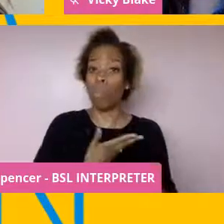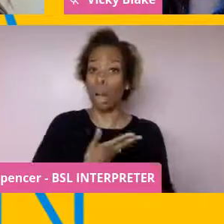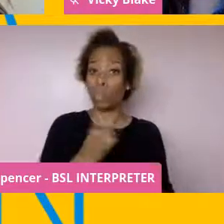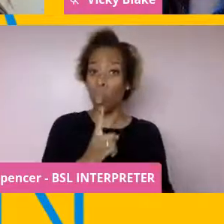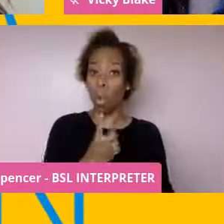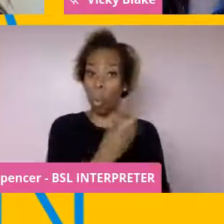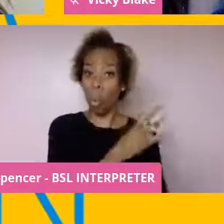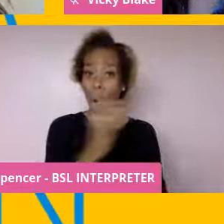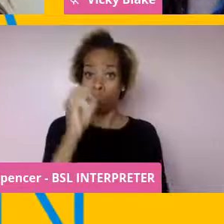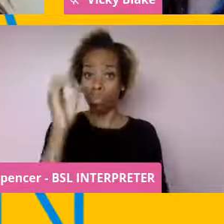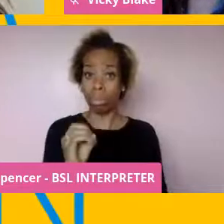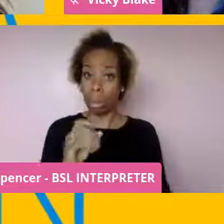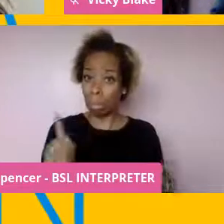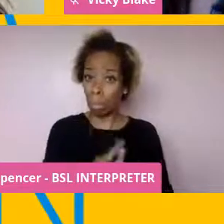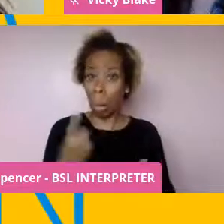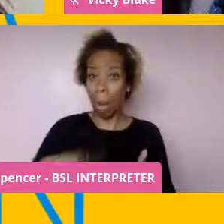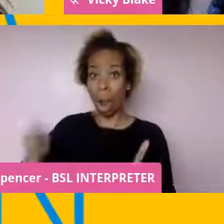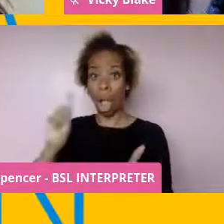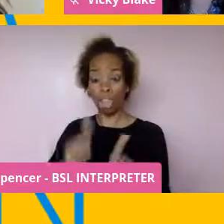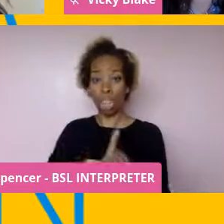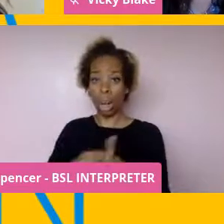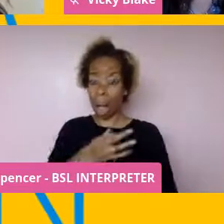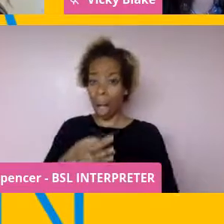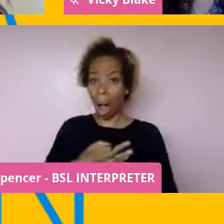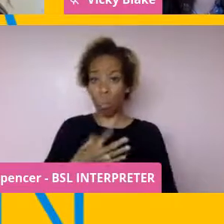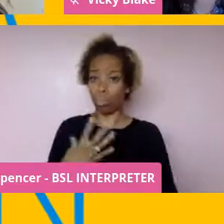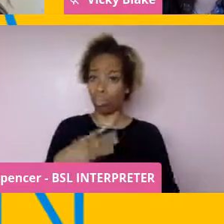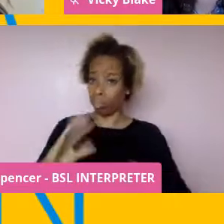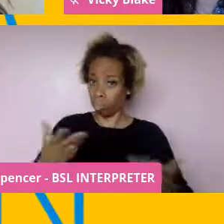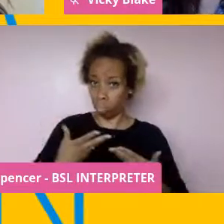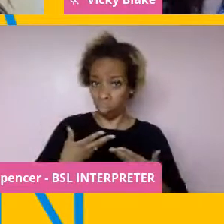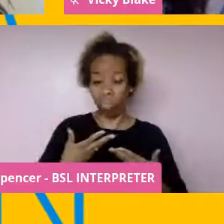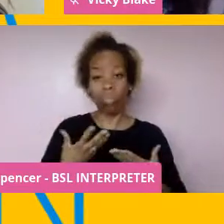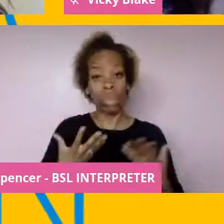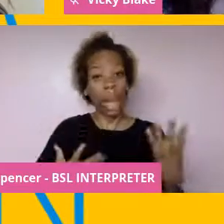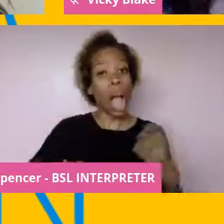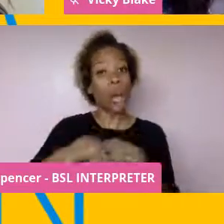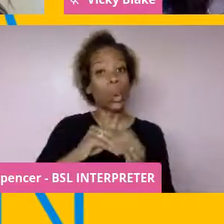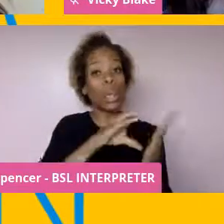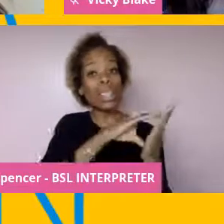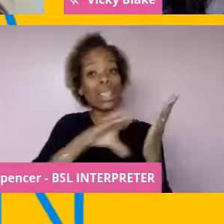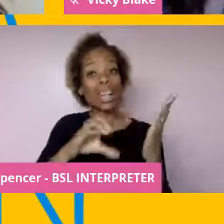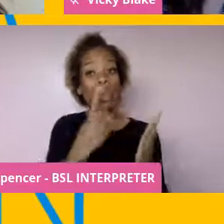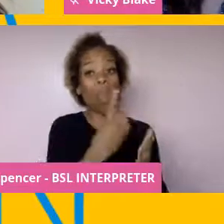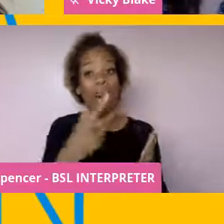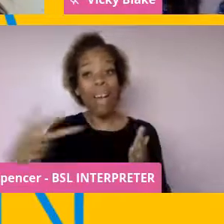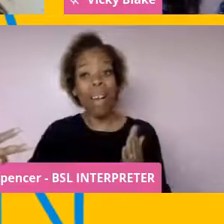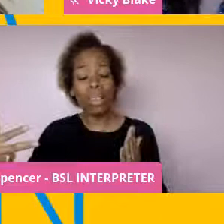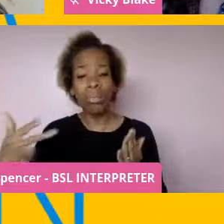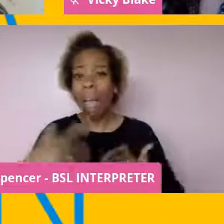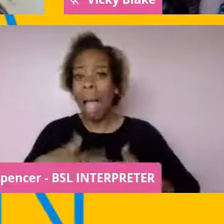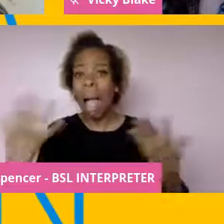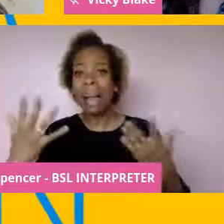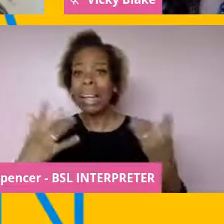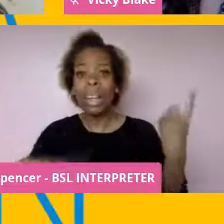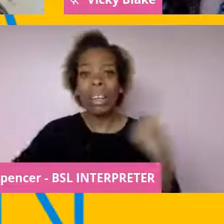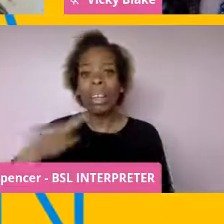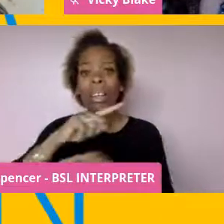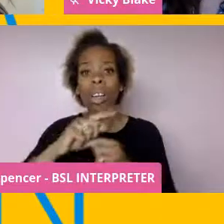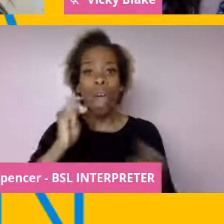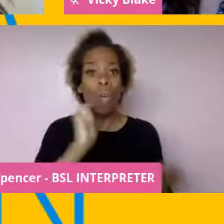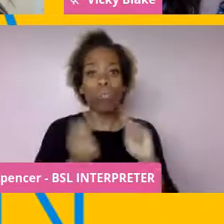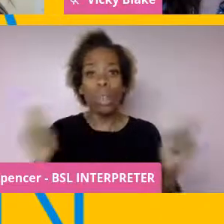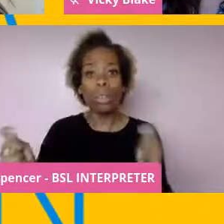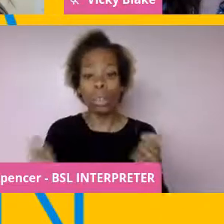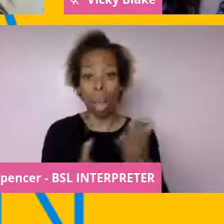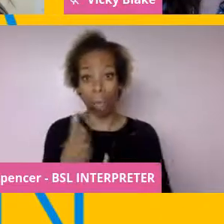they also can be included in section 188, which means that any sudden sweeping redundancies which are happening across the